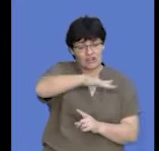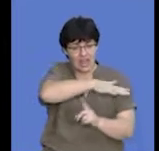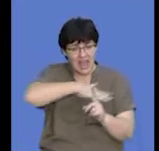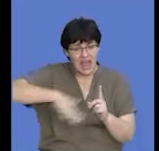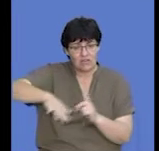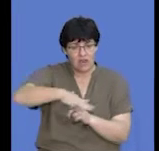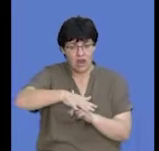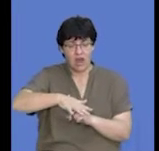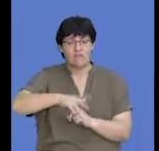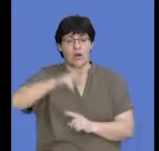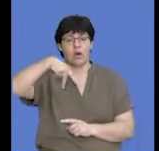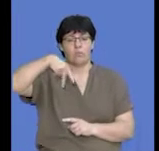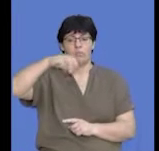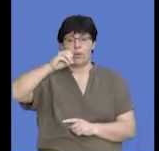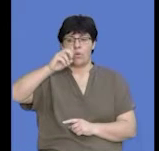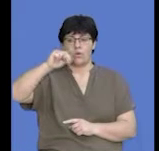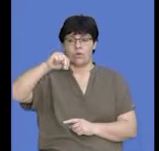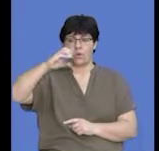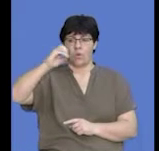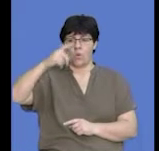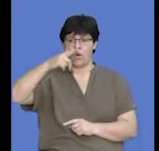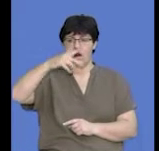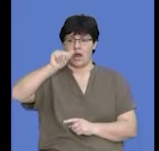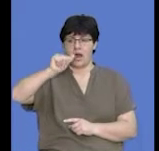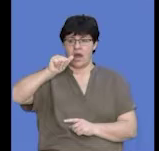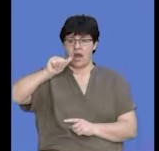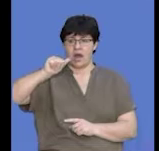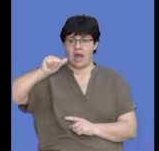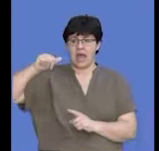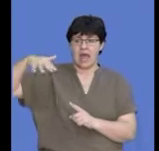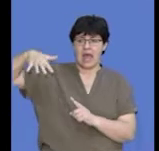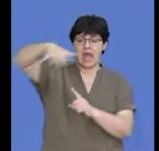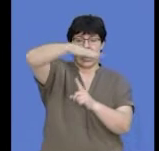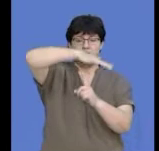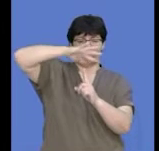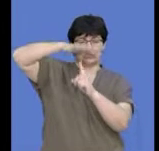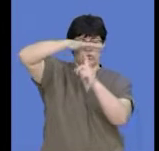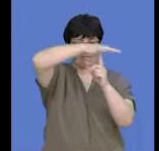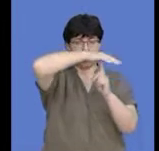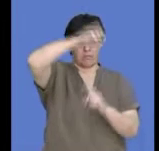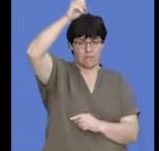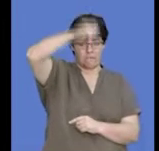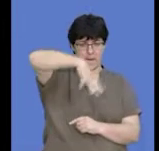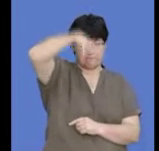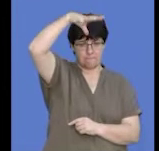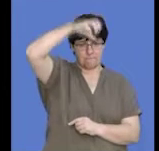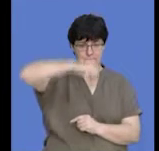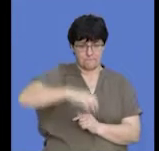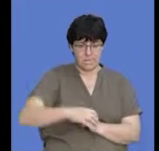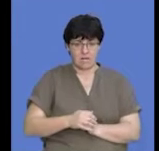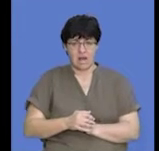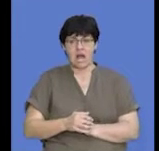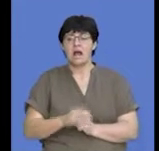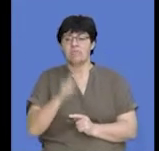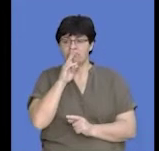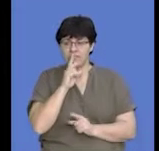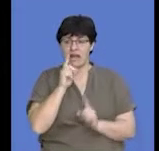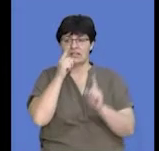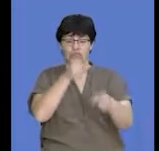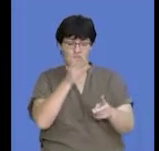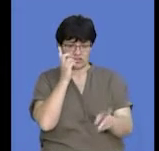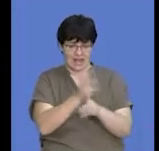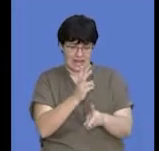of the Pongola Aerodrome, demarcated by 9 on the orthophoto map. Standard instructions